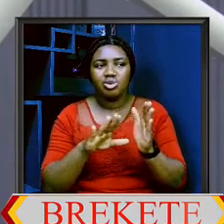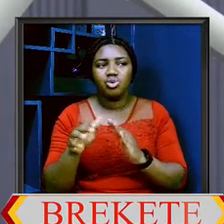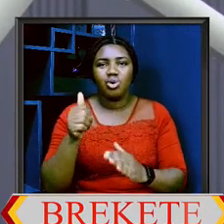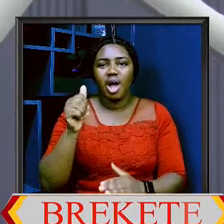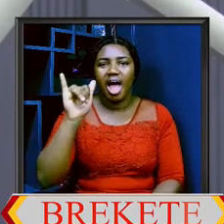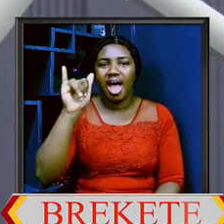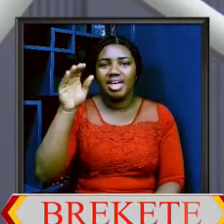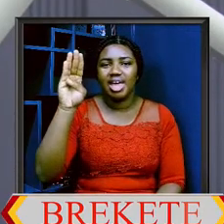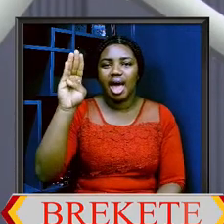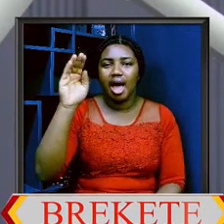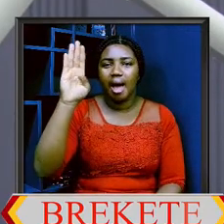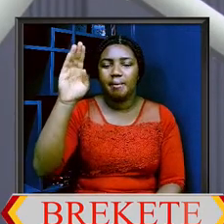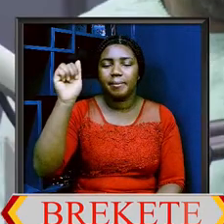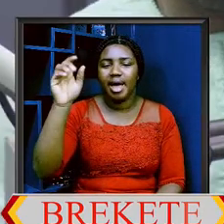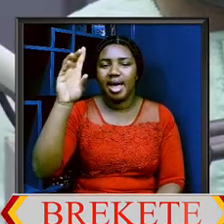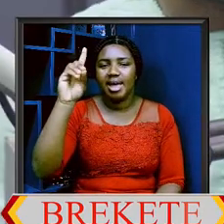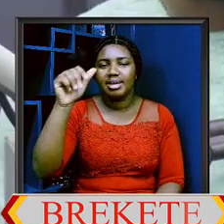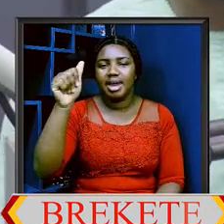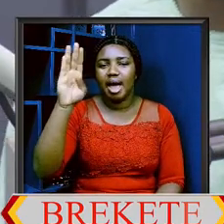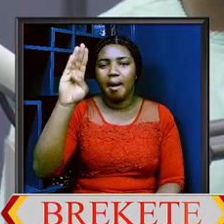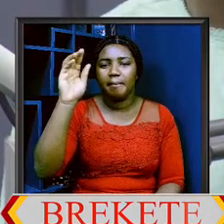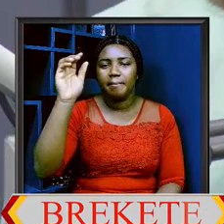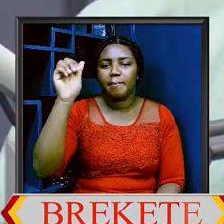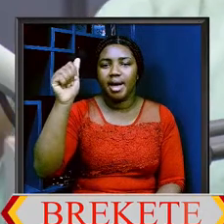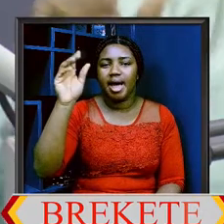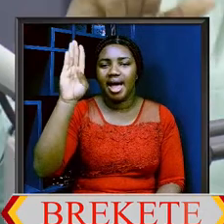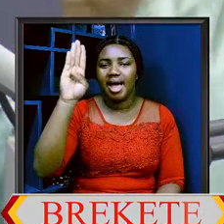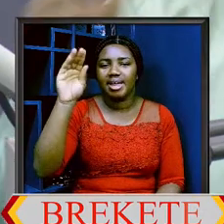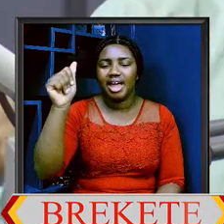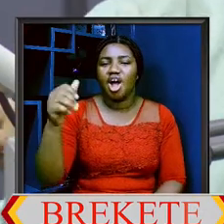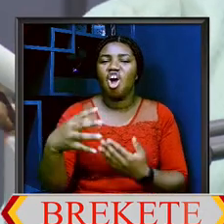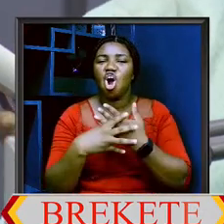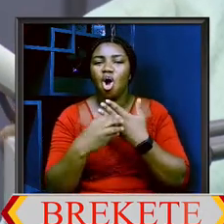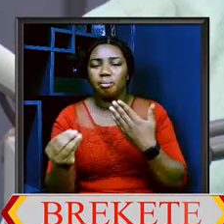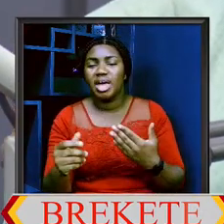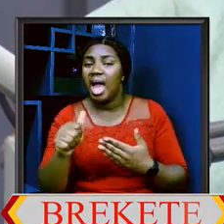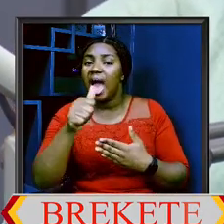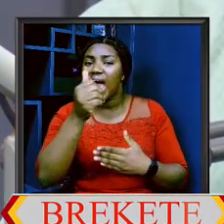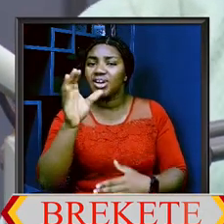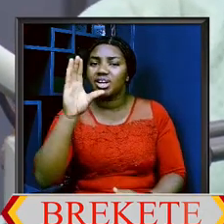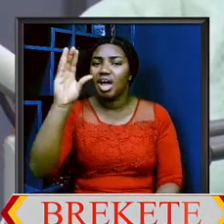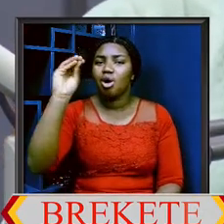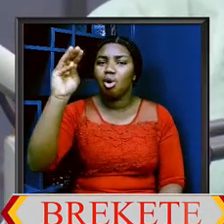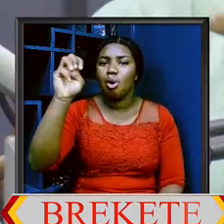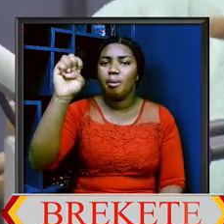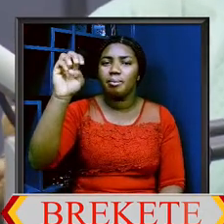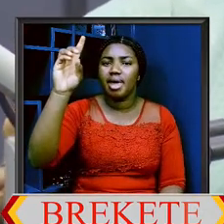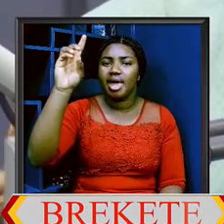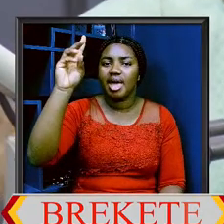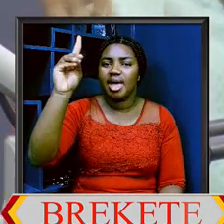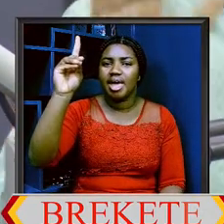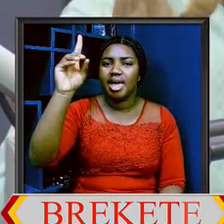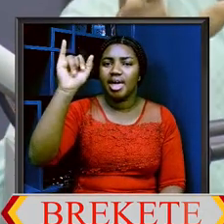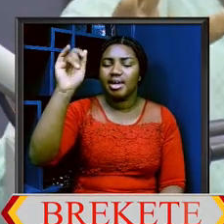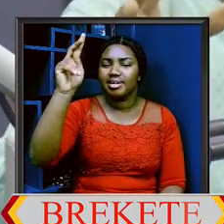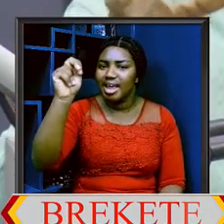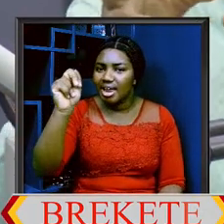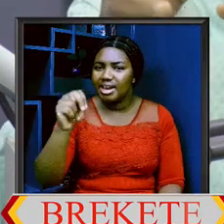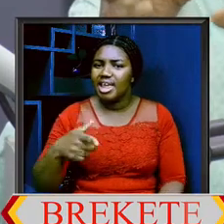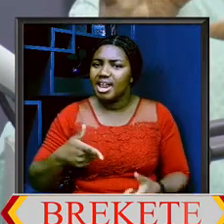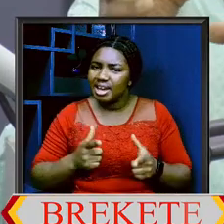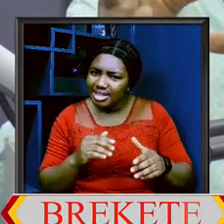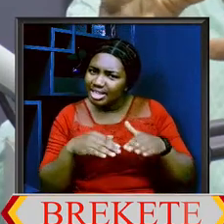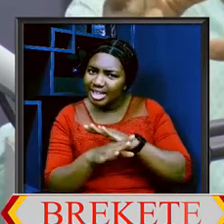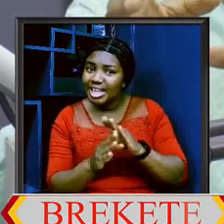do I don't forget his name call the copy another comedian because make we enter make